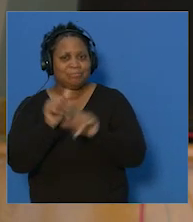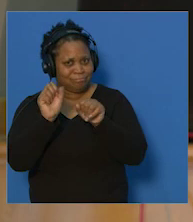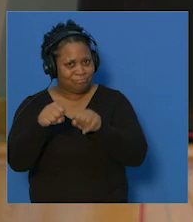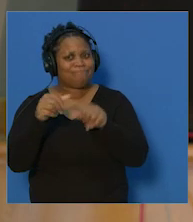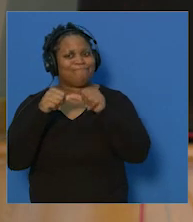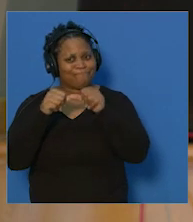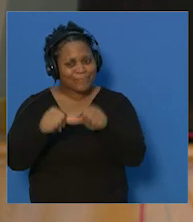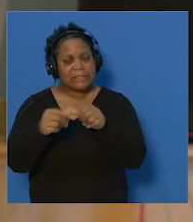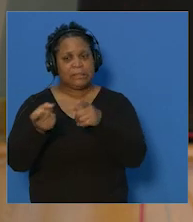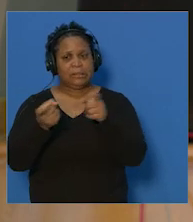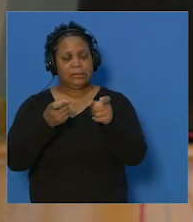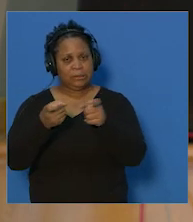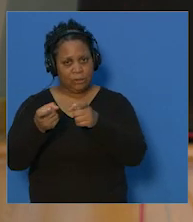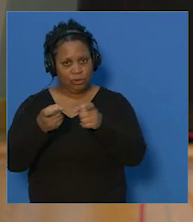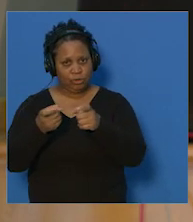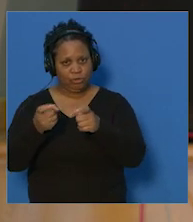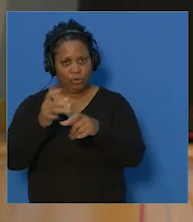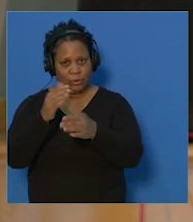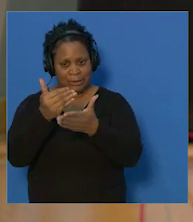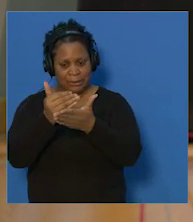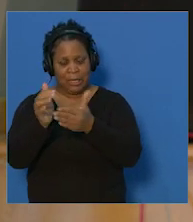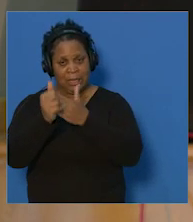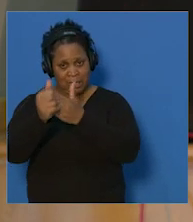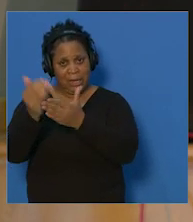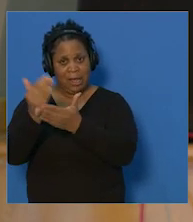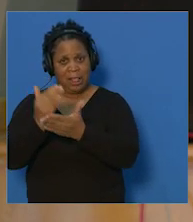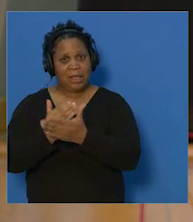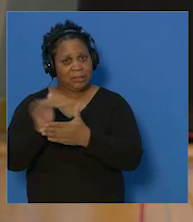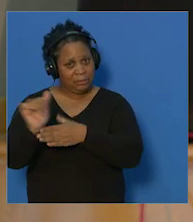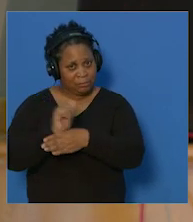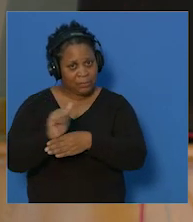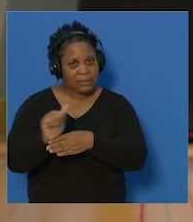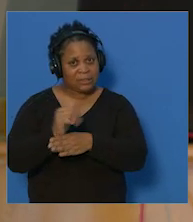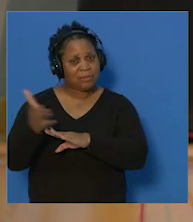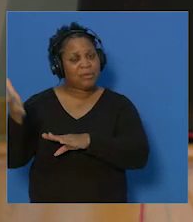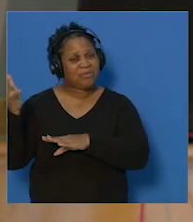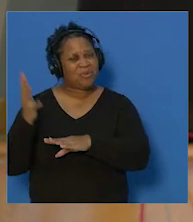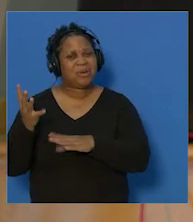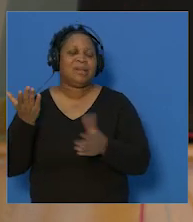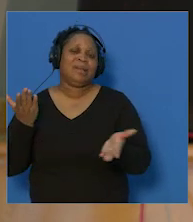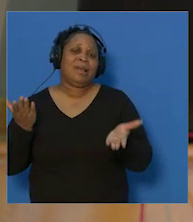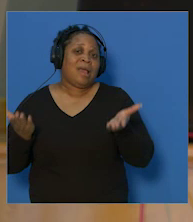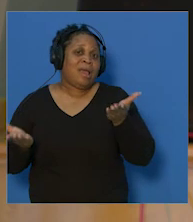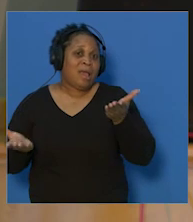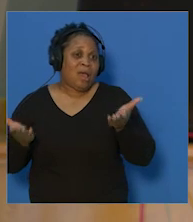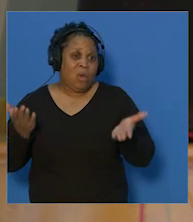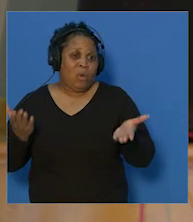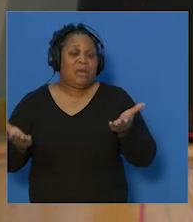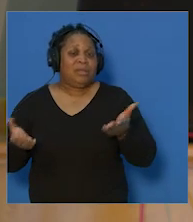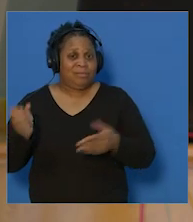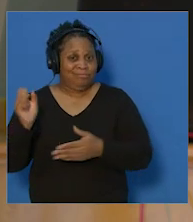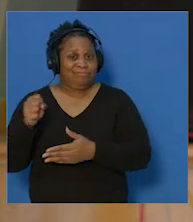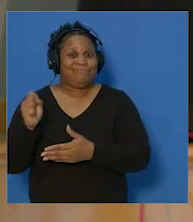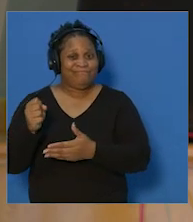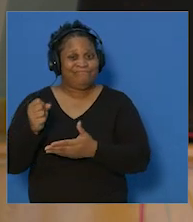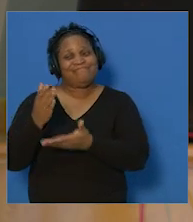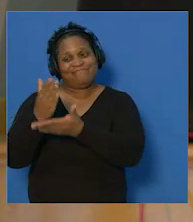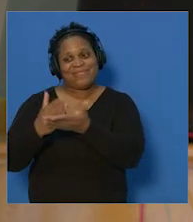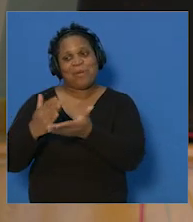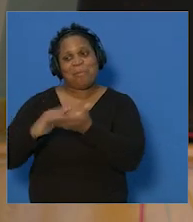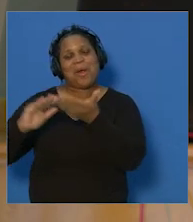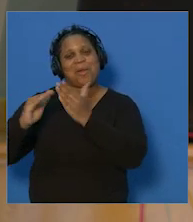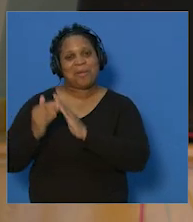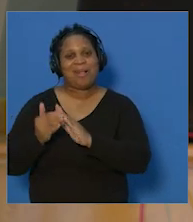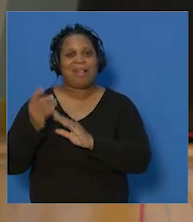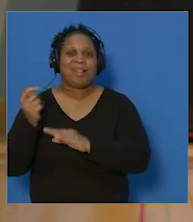the controls and the mitigants that we've been exercising heretofore. However, there is a segment of the community, I think, that's become a